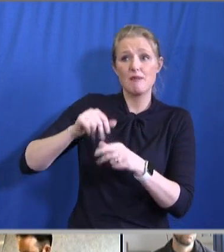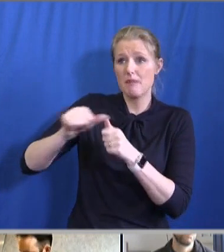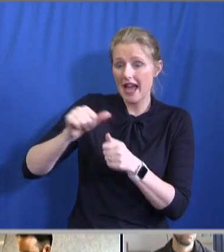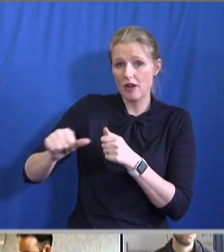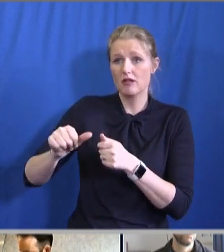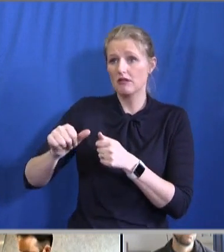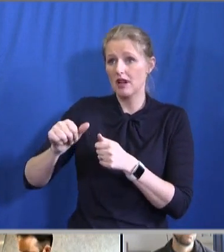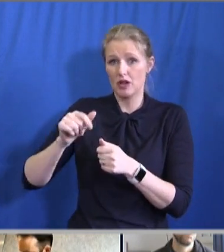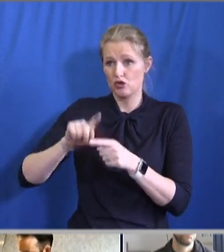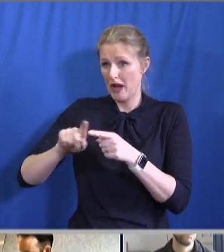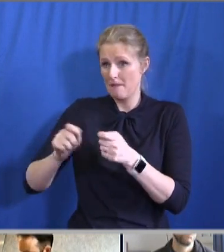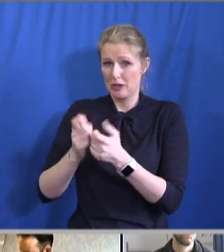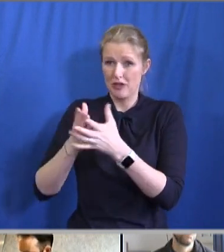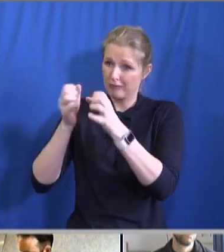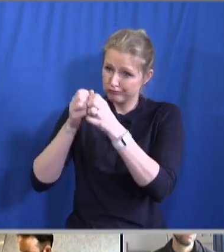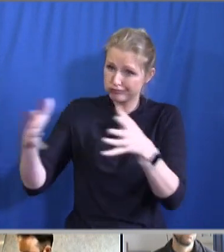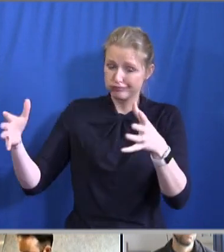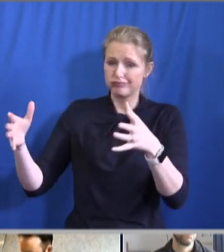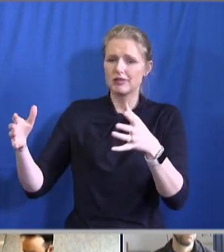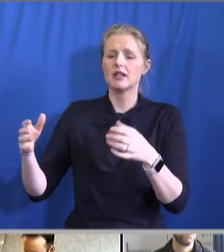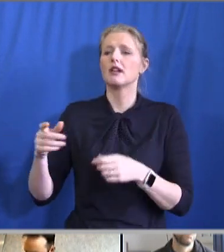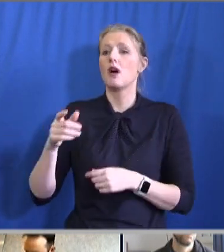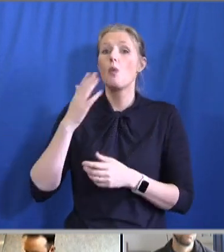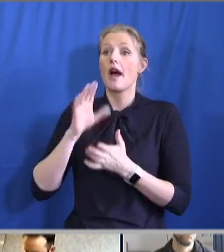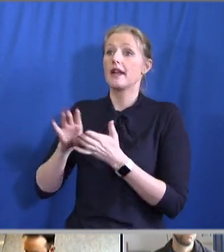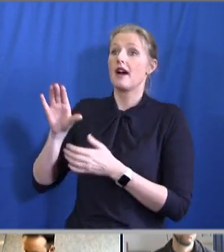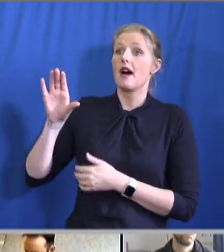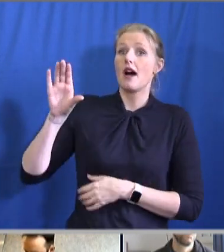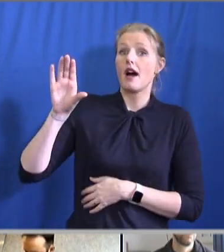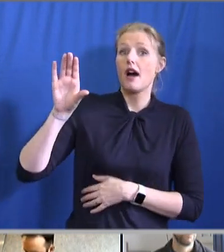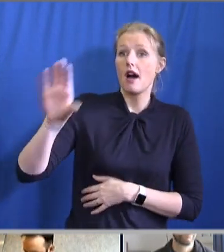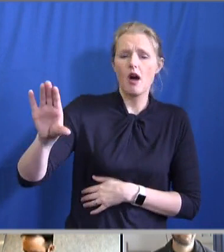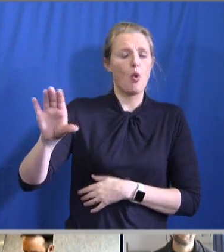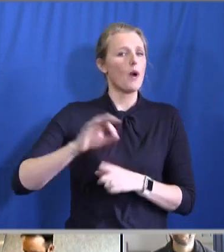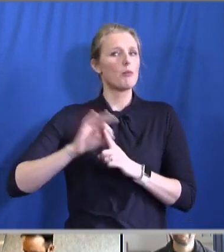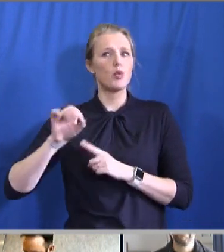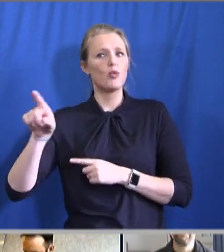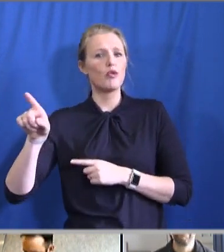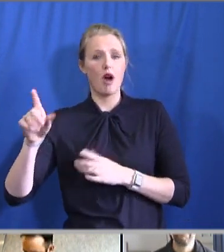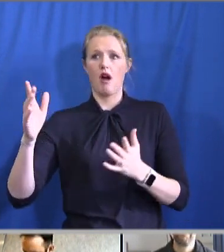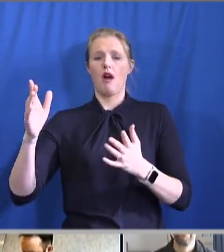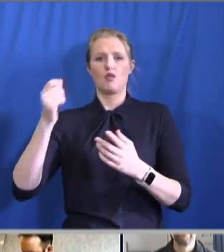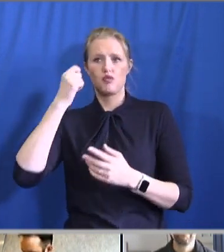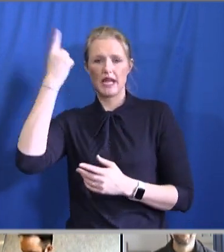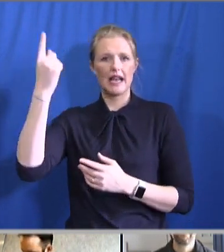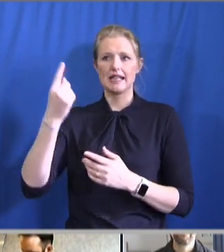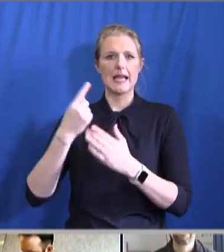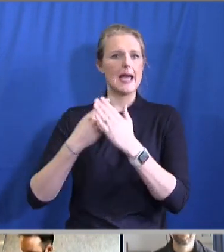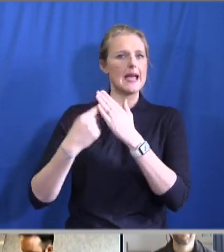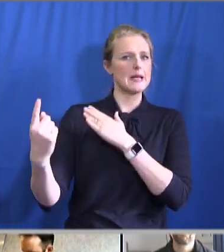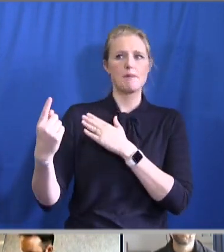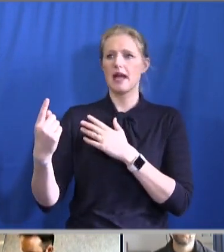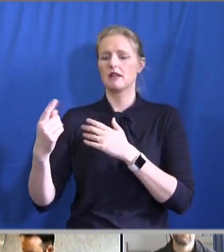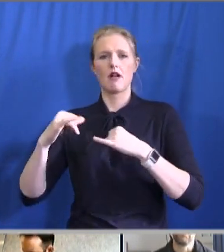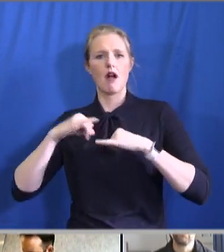actually stood down. So we did see a stabilisation of what the independent sector were able to provide. So we didn't see